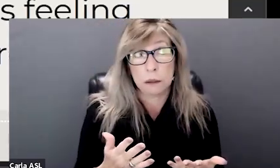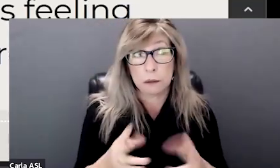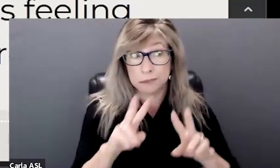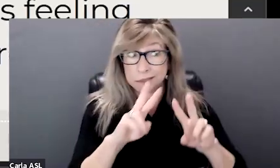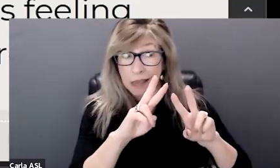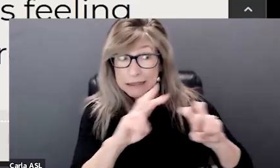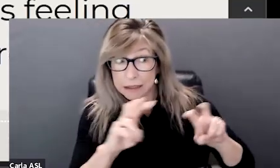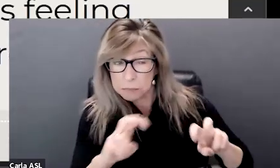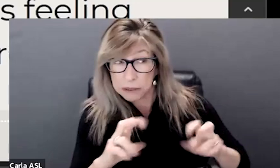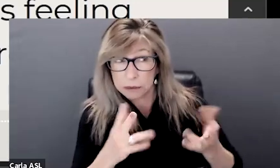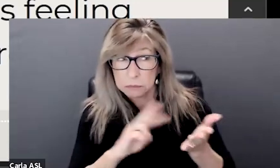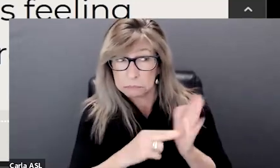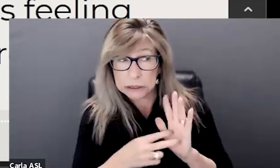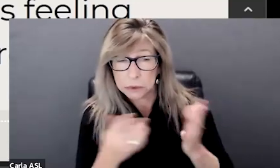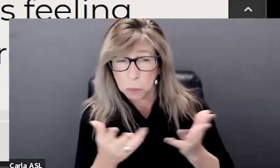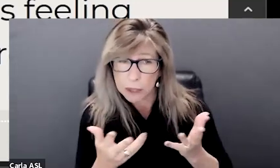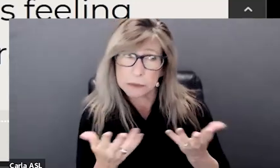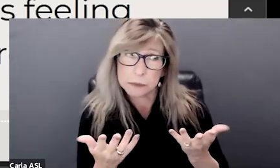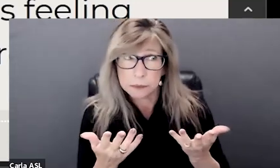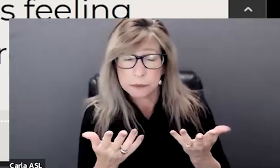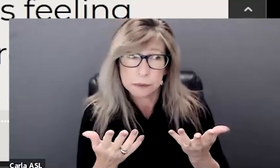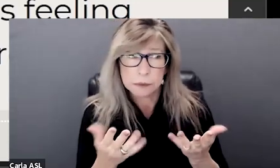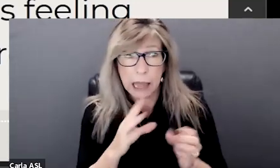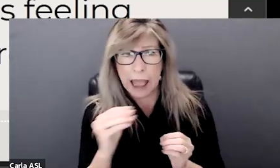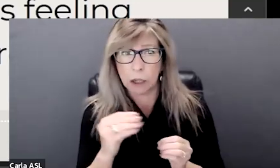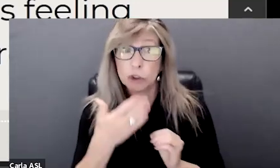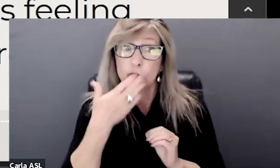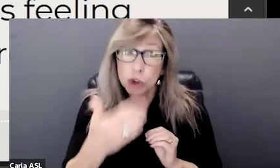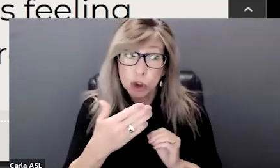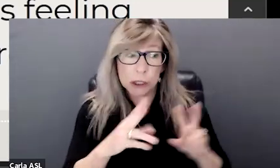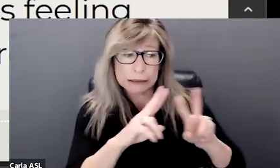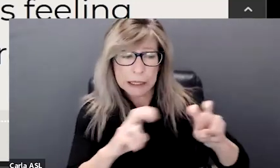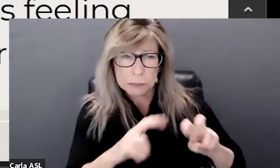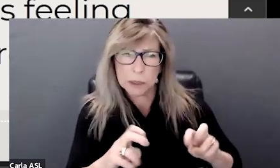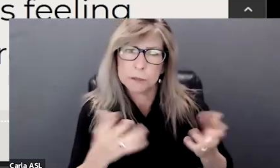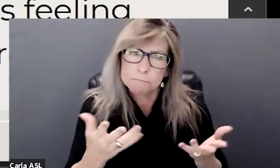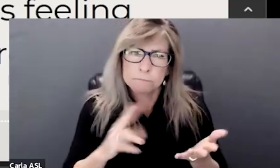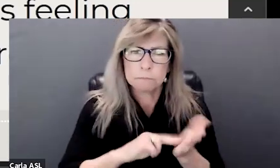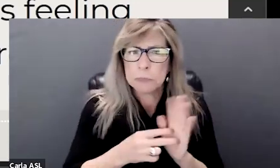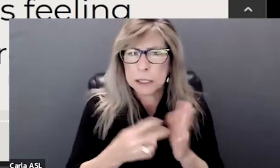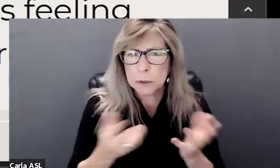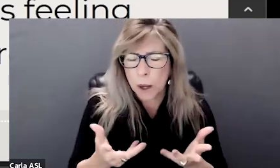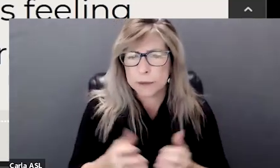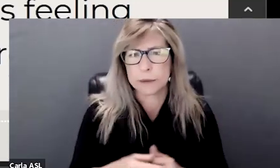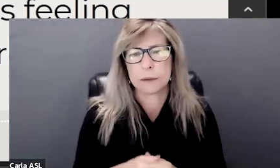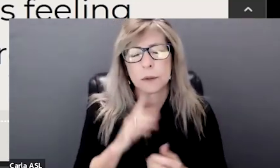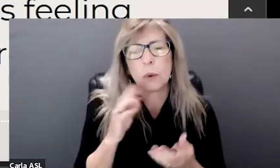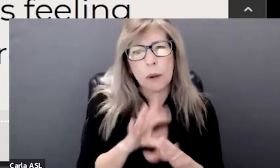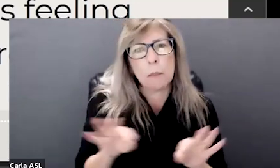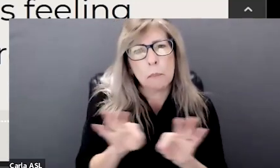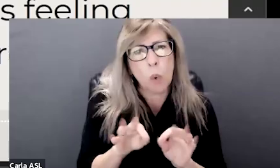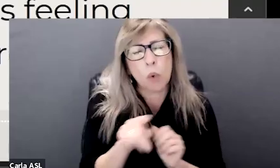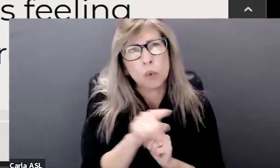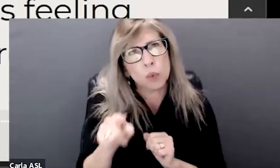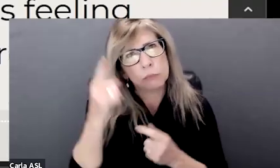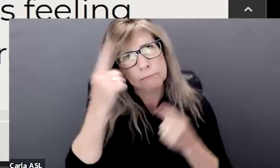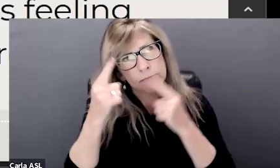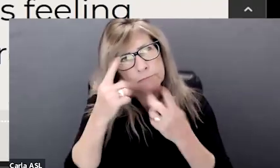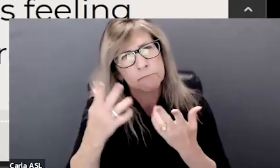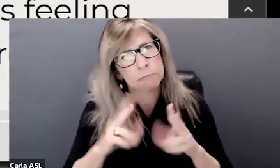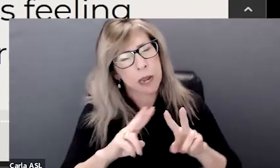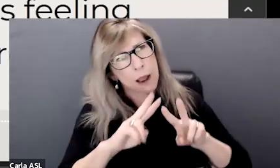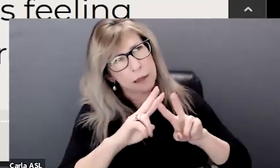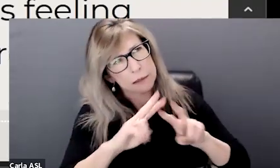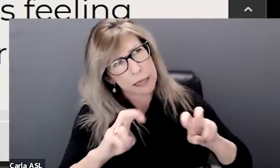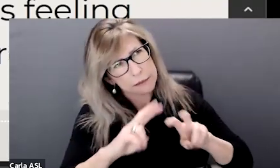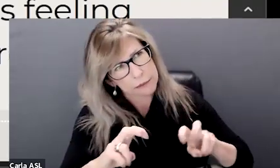just good assessment in general, but certainly bearing in mind when you are assessing something, how you may be not necessarily